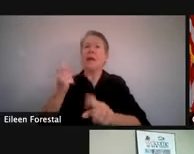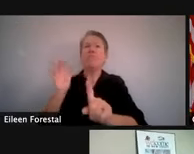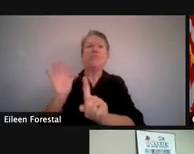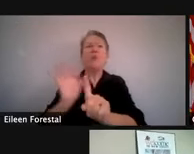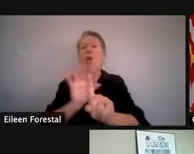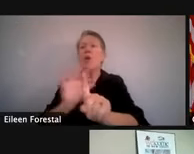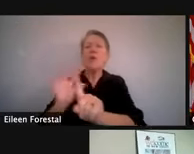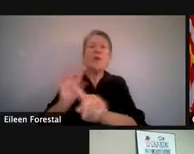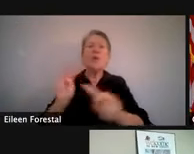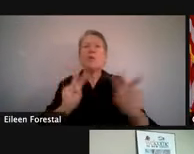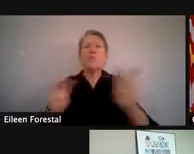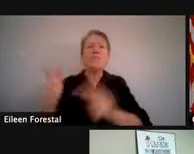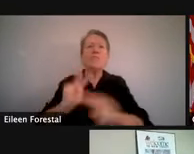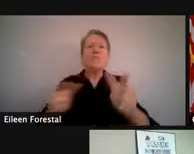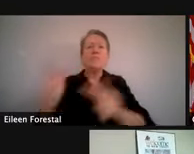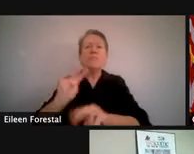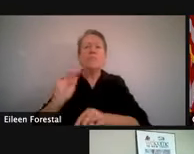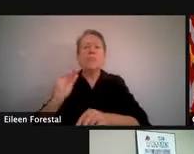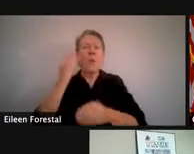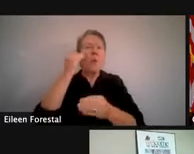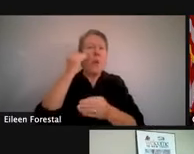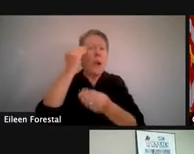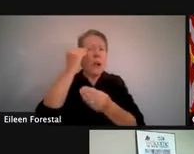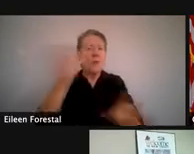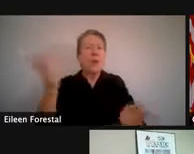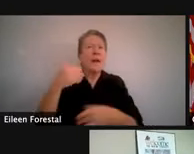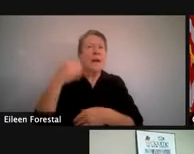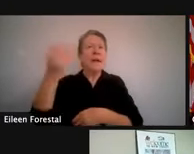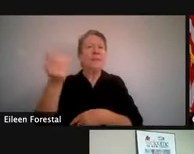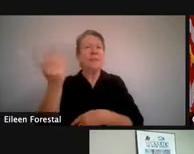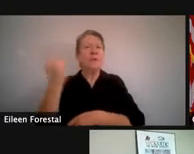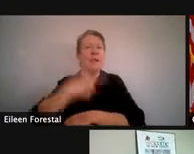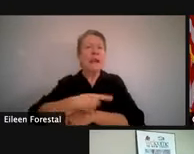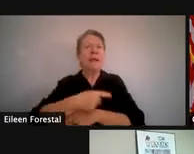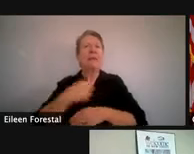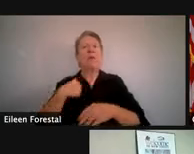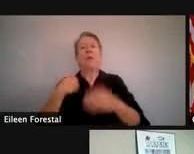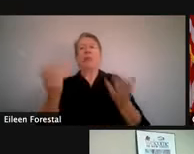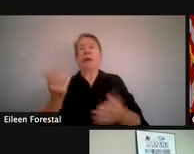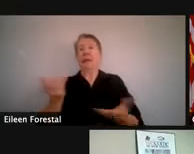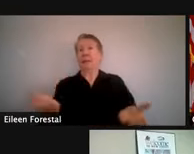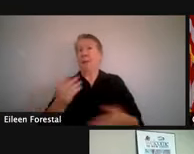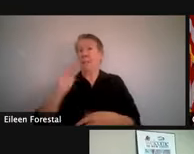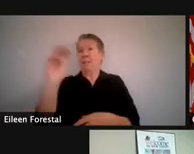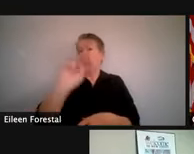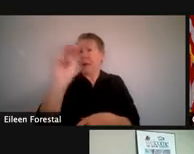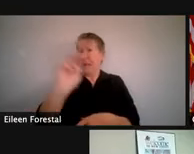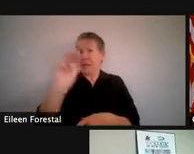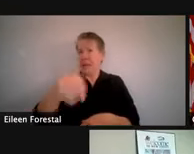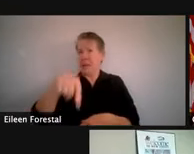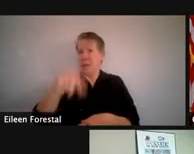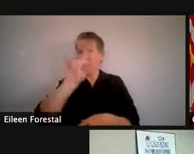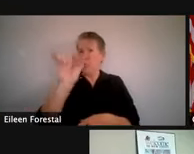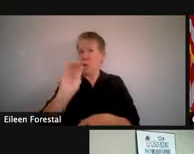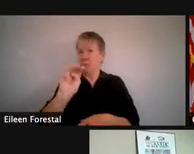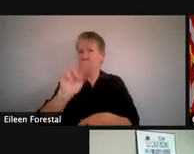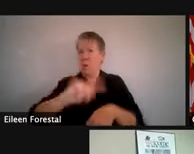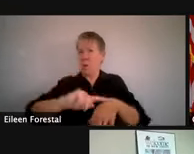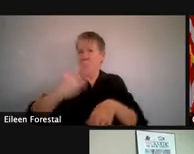next couple of days. Otherwise, we'll be back with you unless you hear otherwise Monday, 1 o'clock. Assume it's this virtual